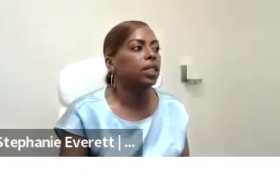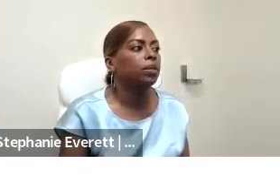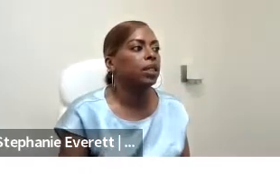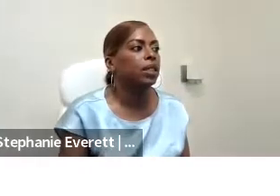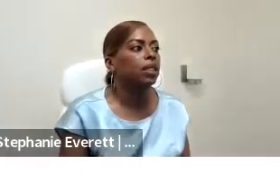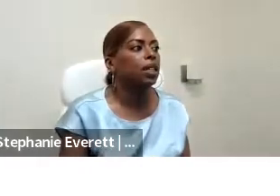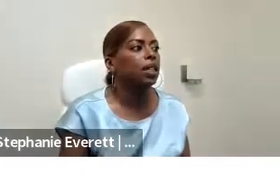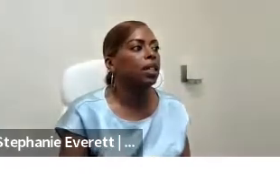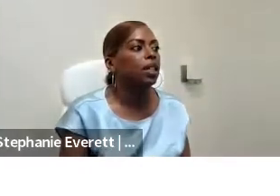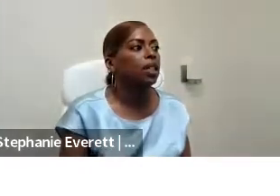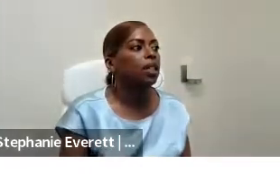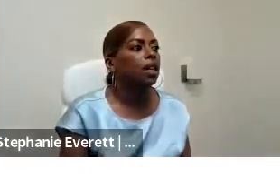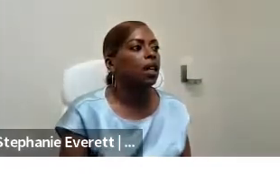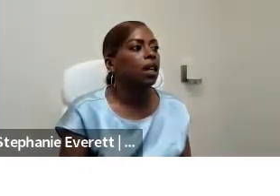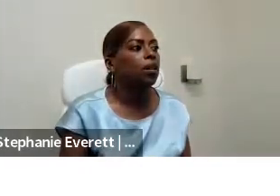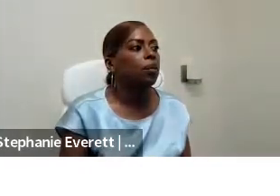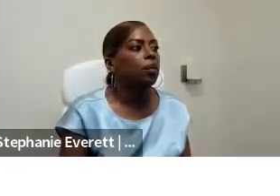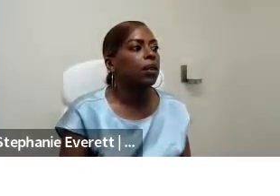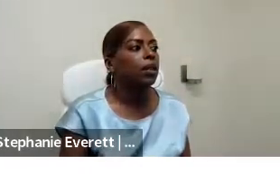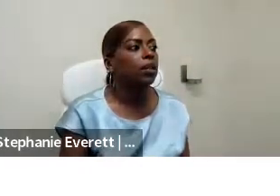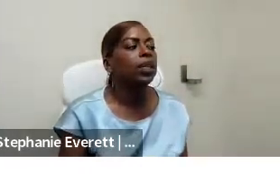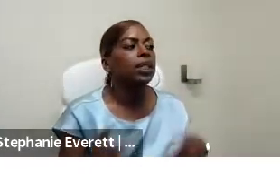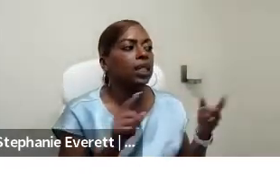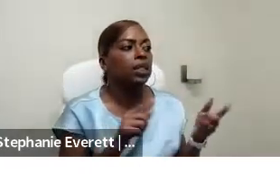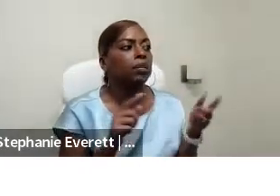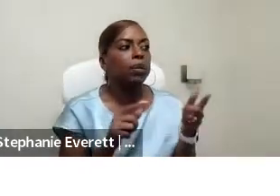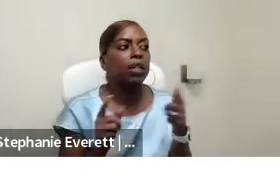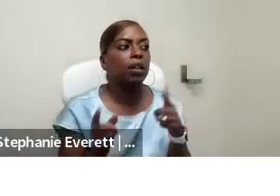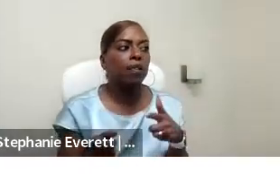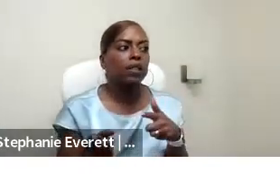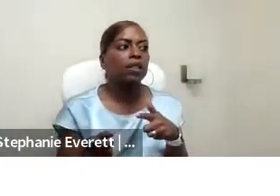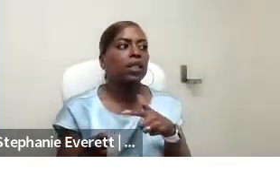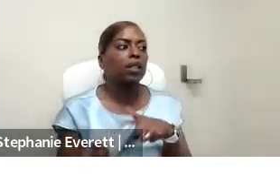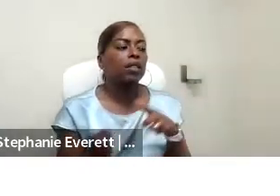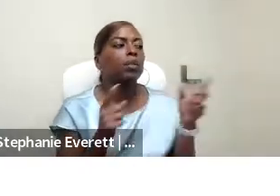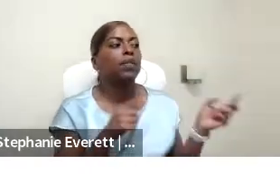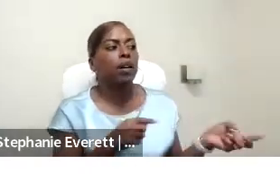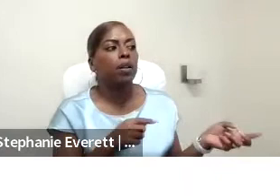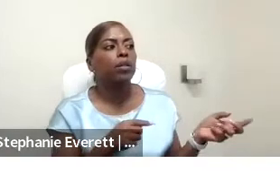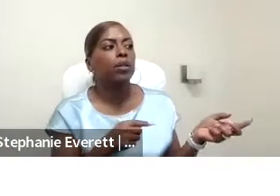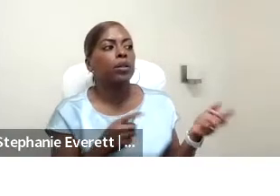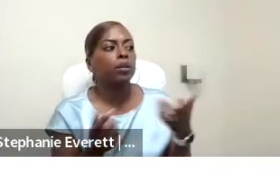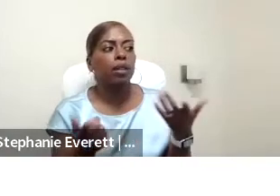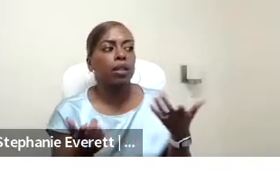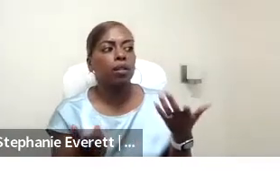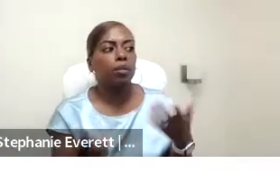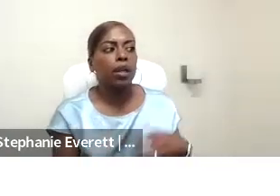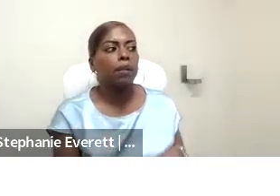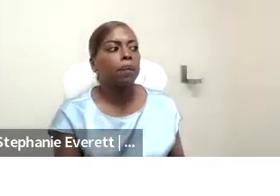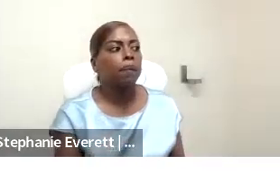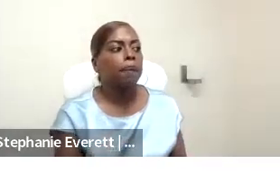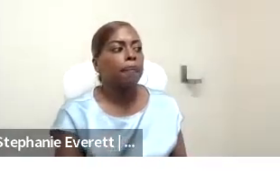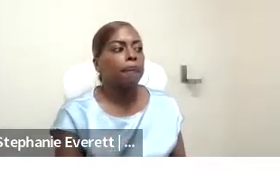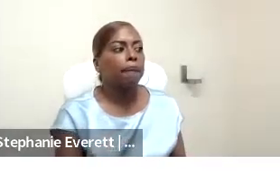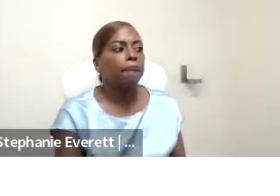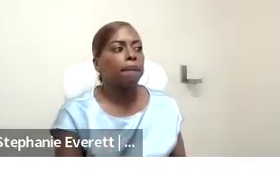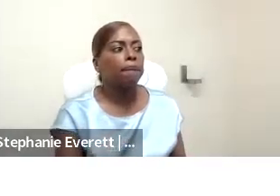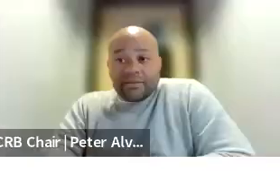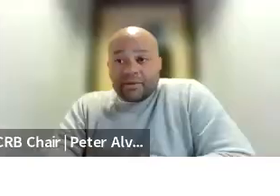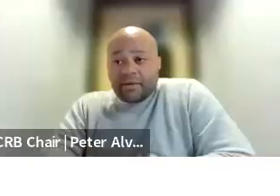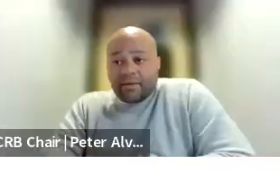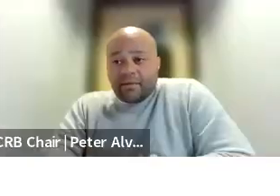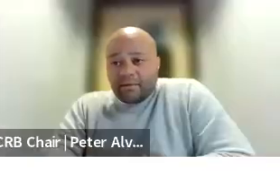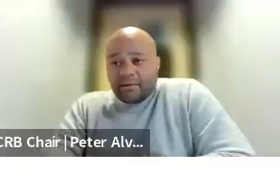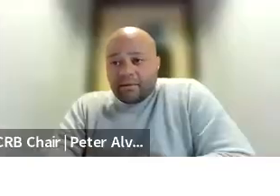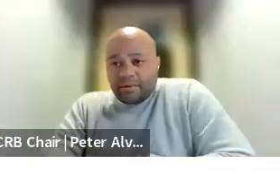So they explicitly say complaints against BPD officers can also be filed through OPAT. Oh,